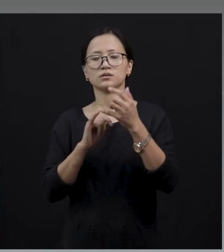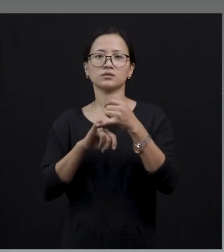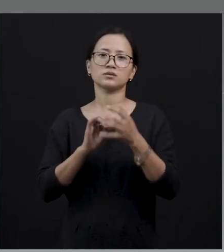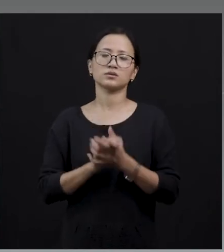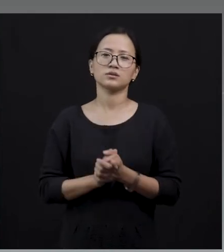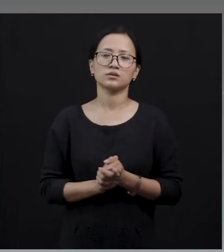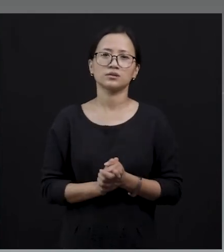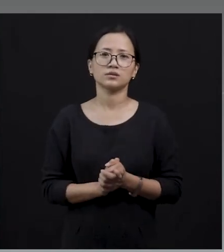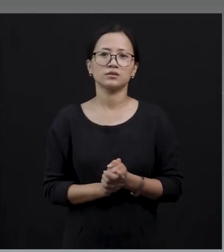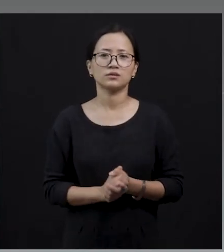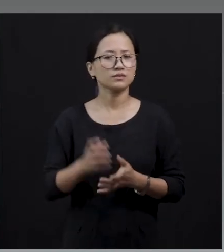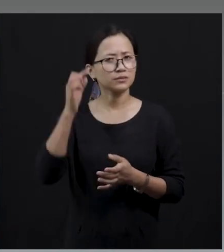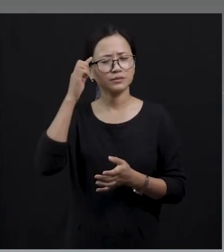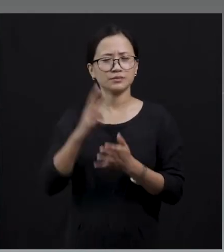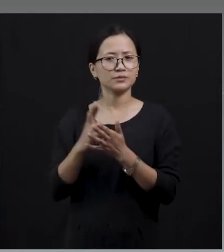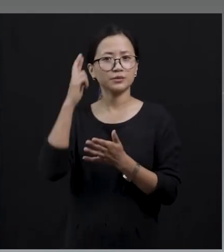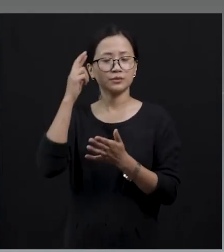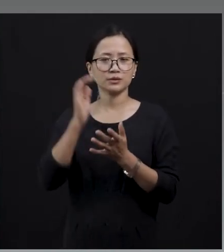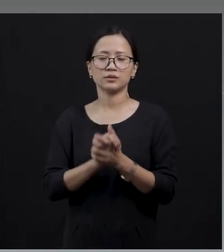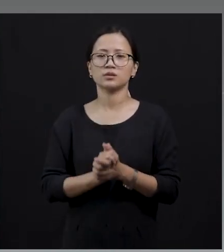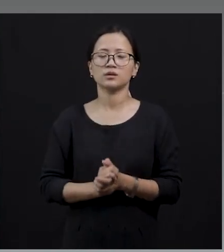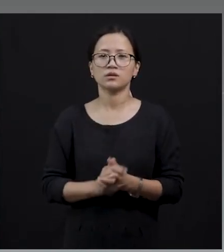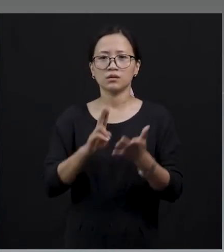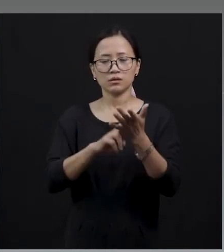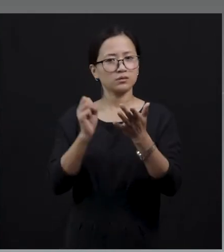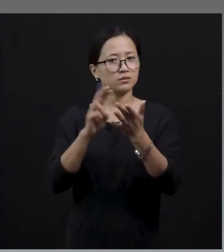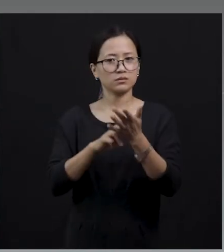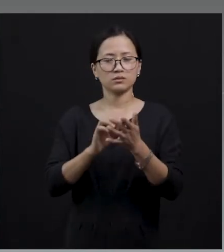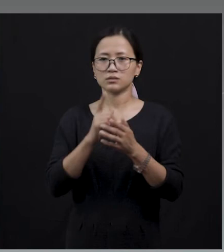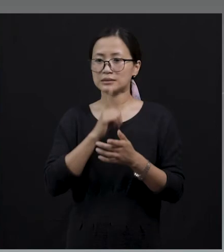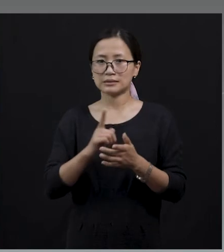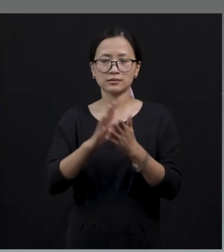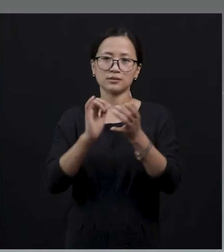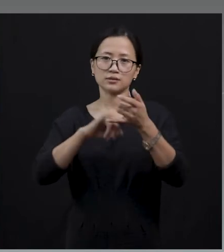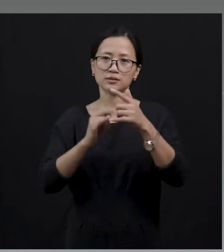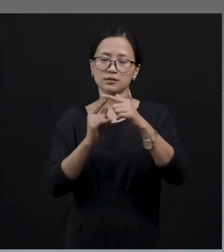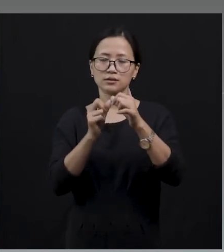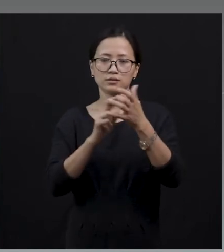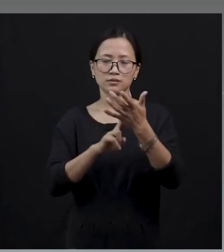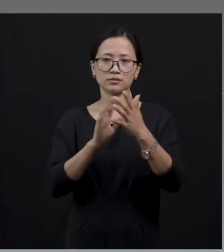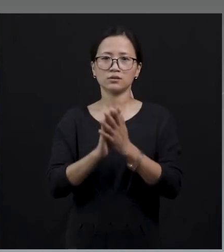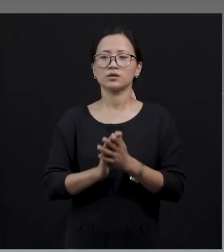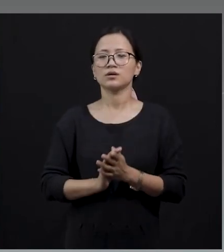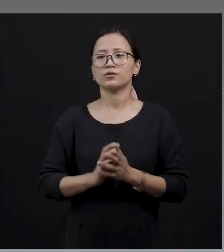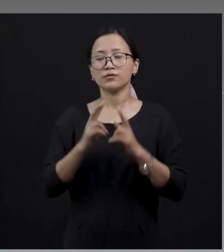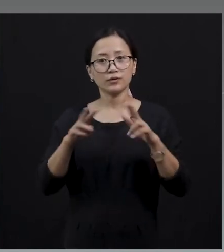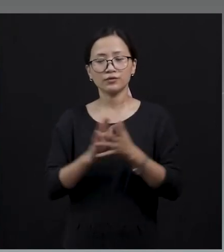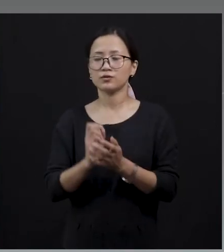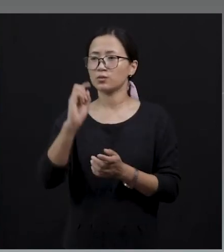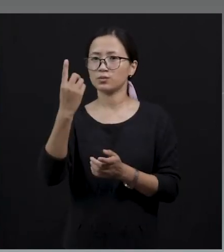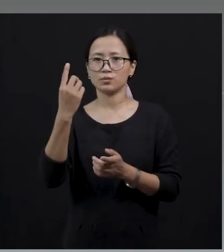please understand that, please be reminded that the non-standard units always vary from person to